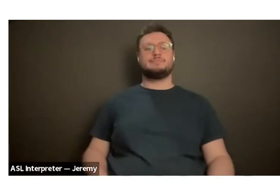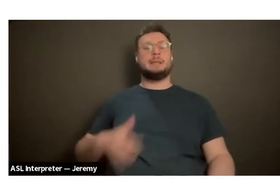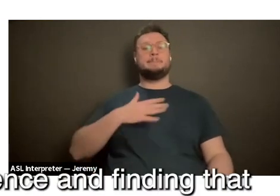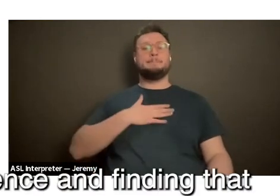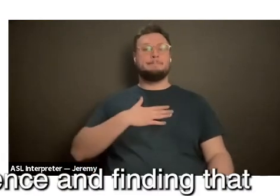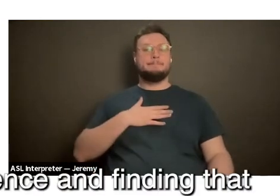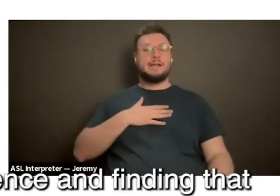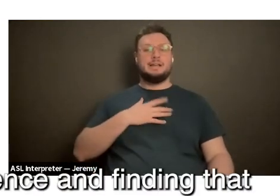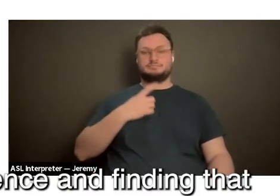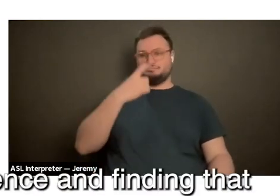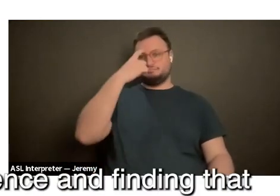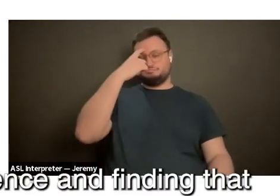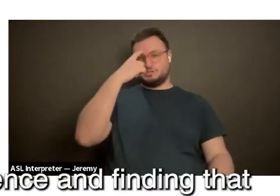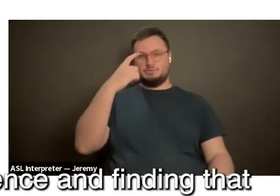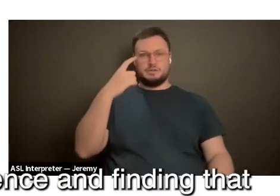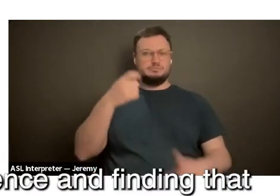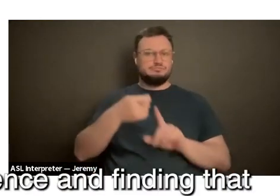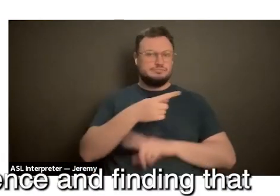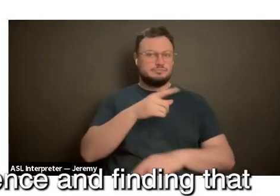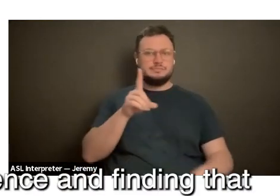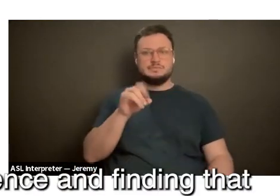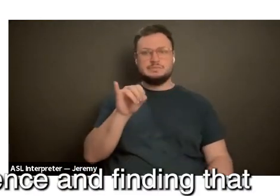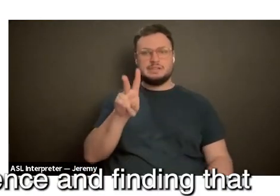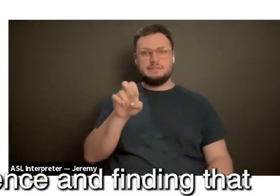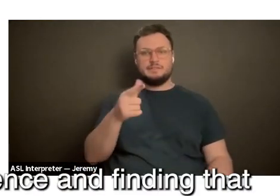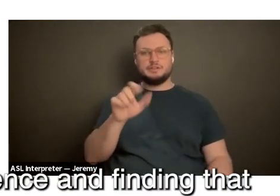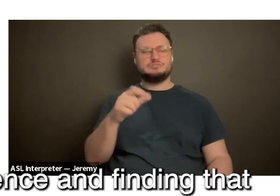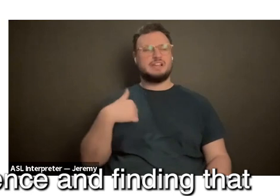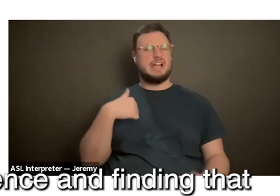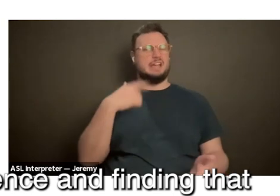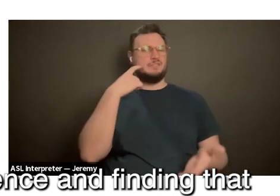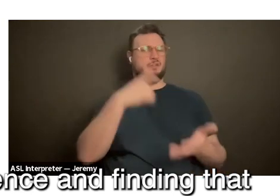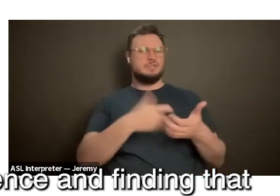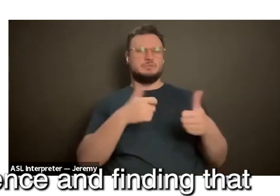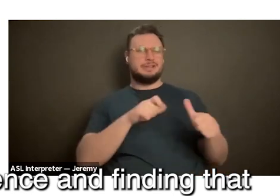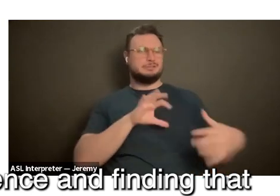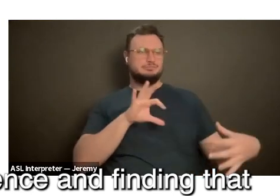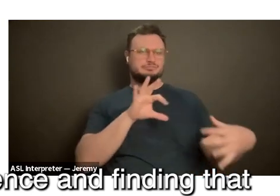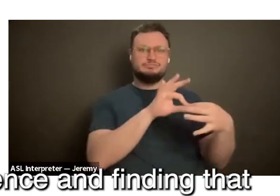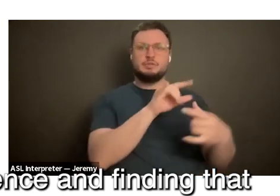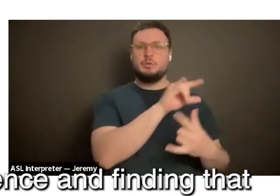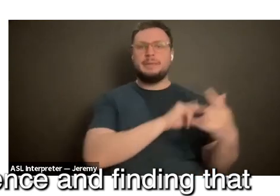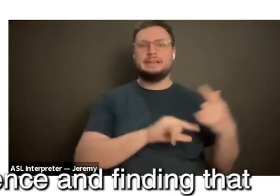neurodivergence and finding that strategies with romantic partners. Do you have any tips to navigate that?